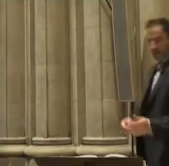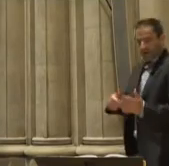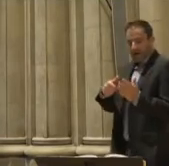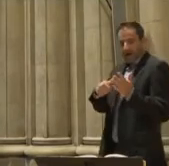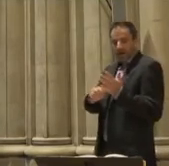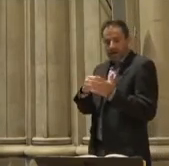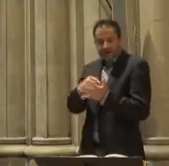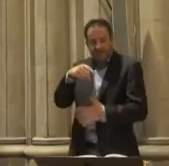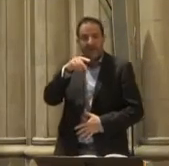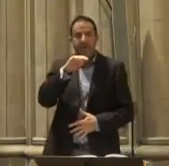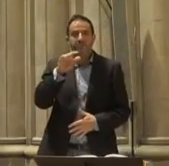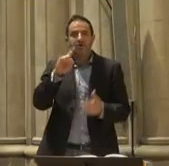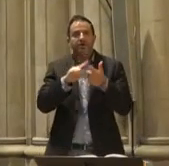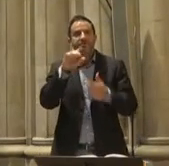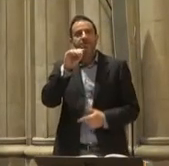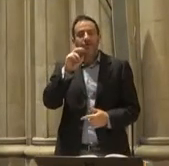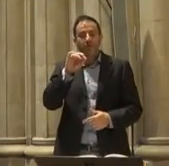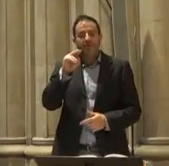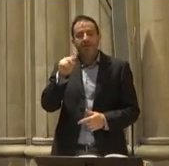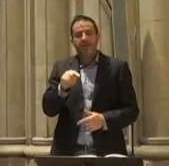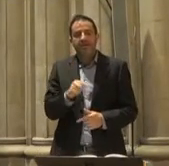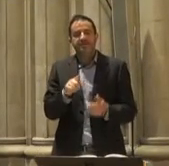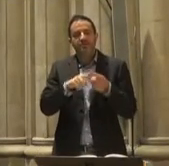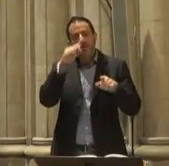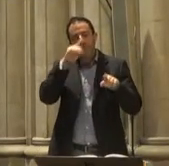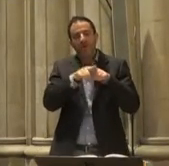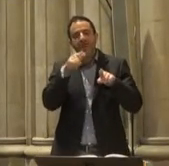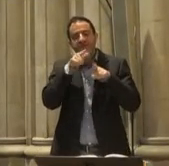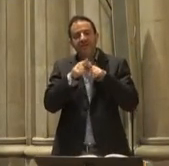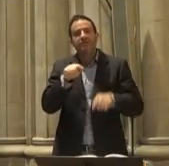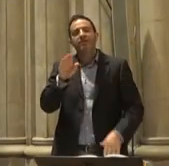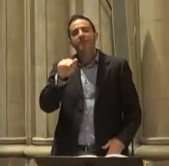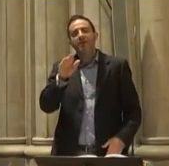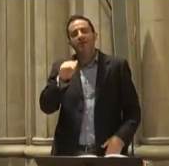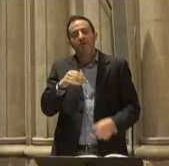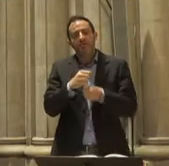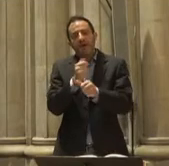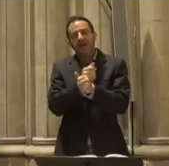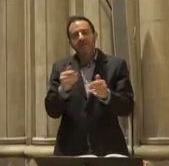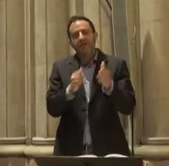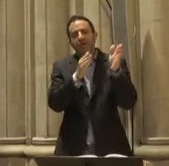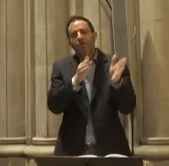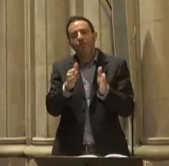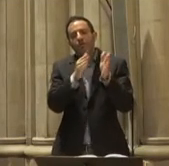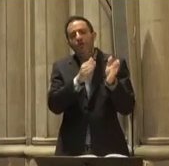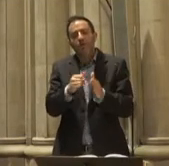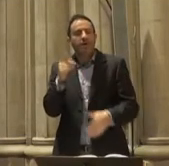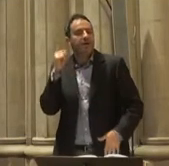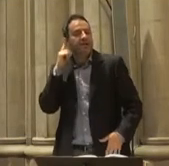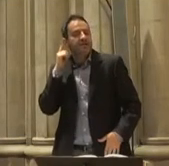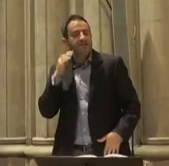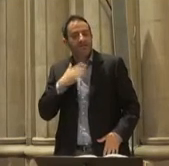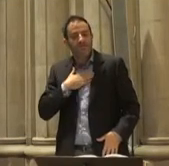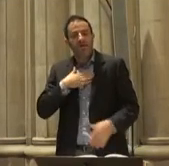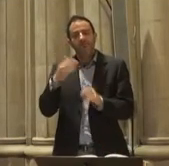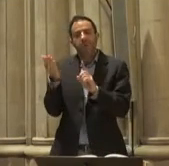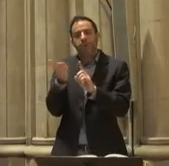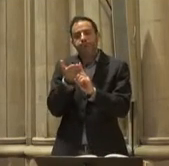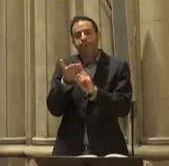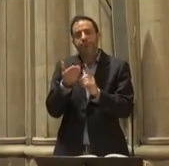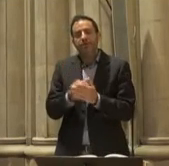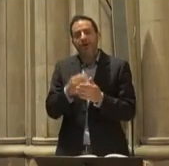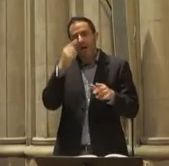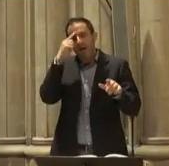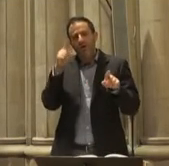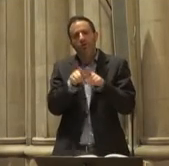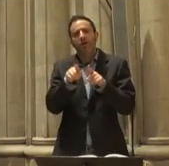Finally, brothers and sisters, farewell. Put things in order, listen to my appeal, agree